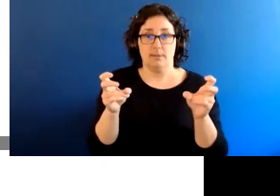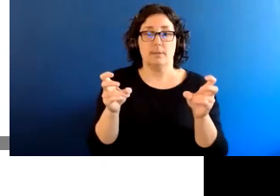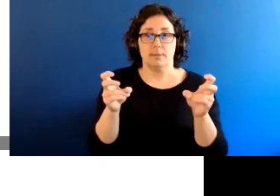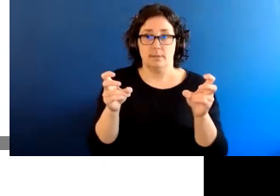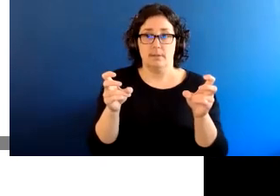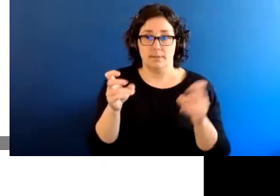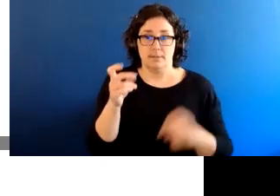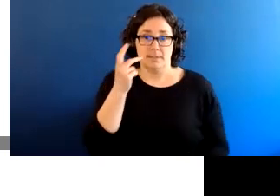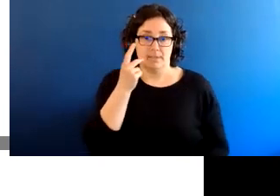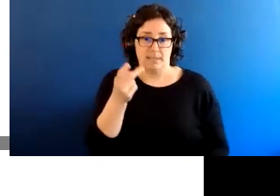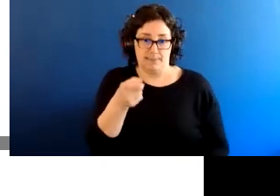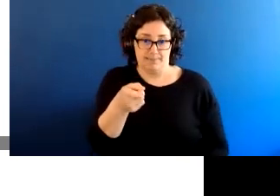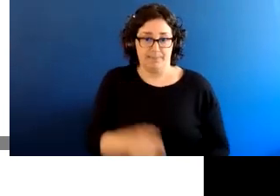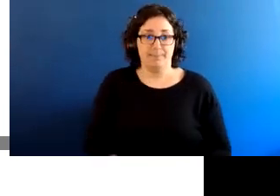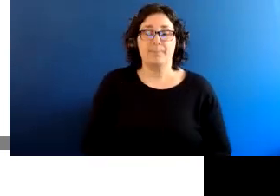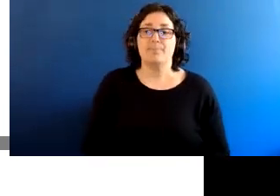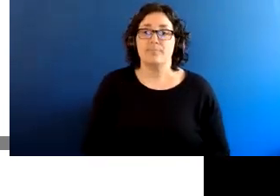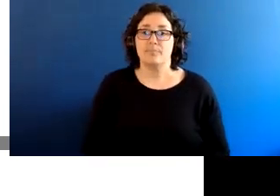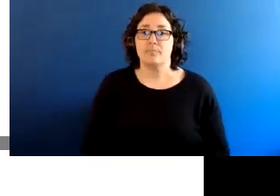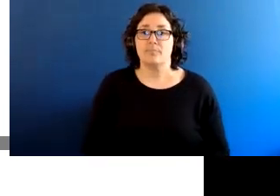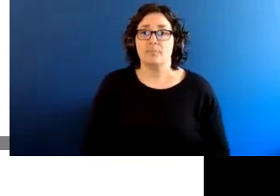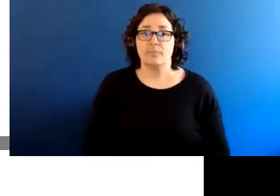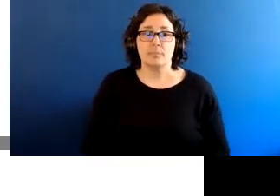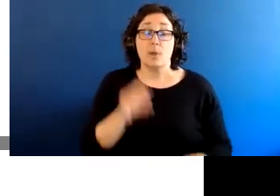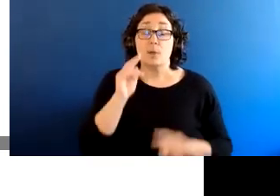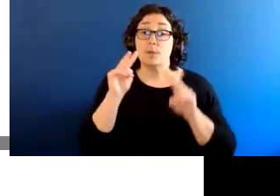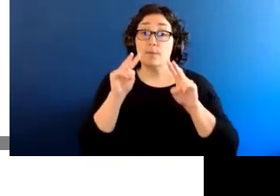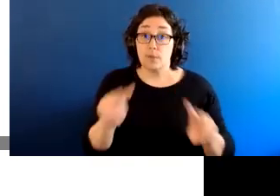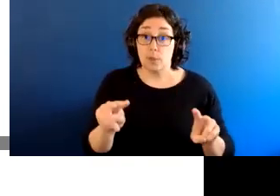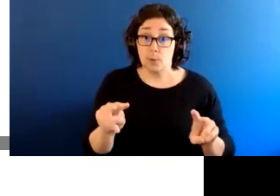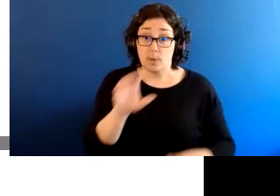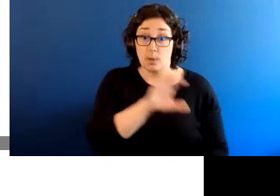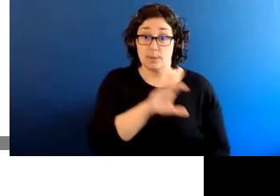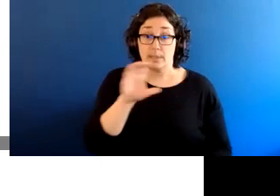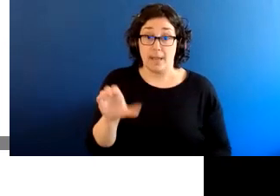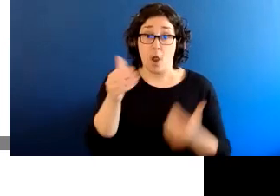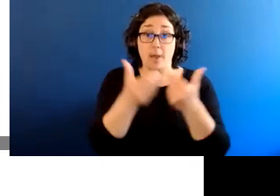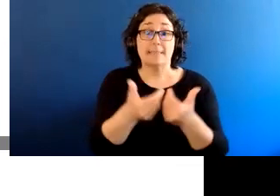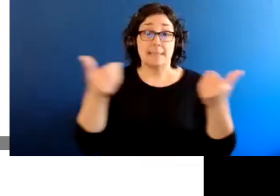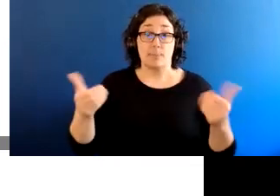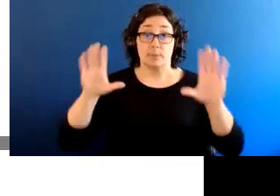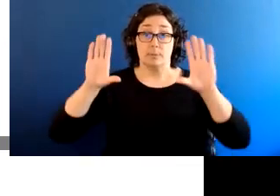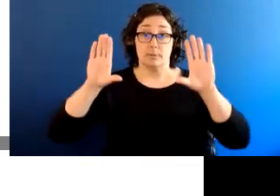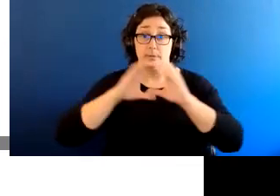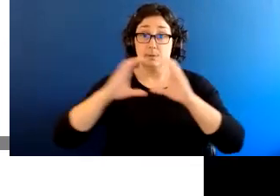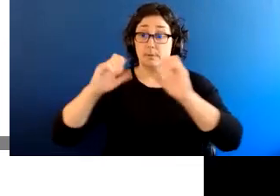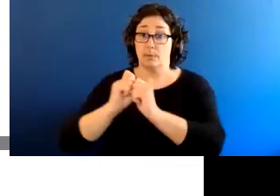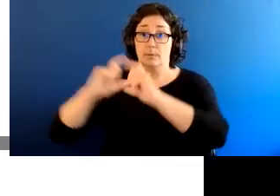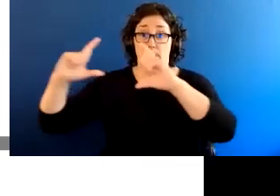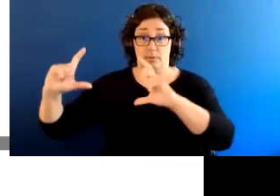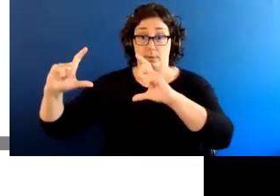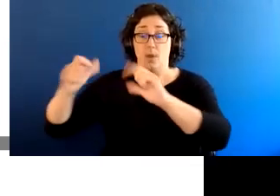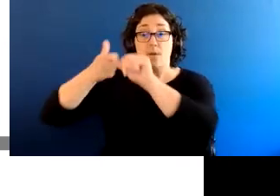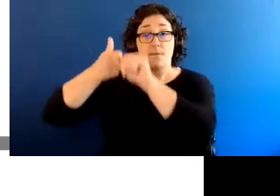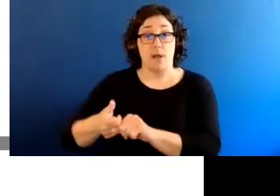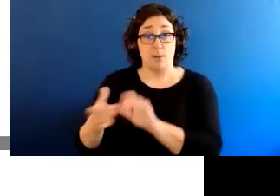the screen in front of us. To view the closed captioning on a separate screen, please follow the link